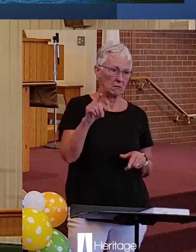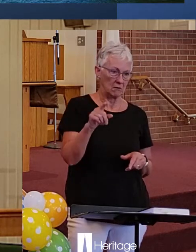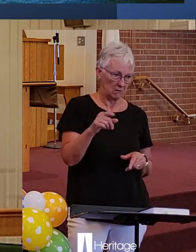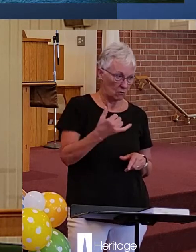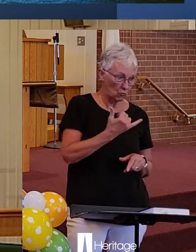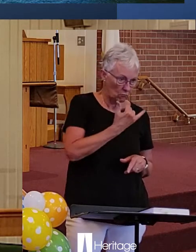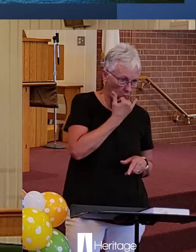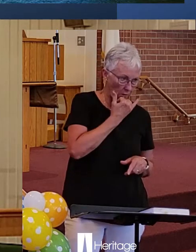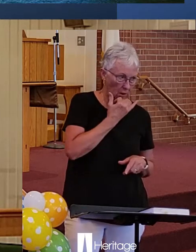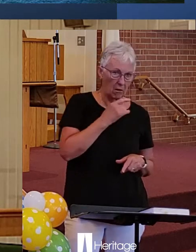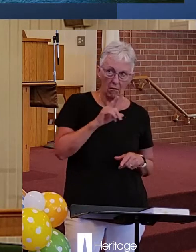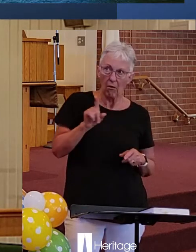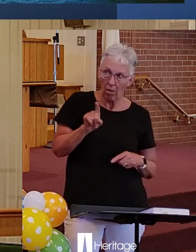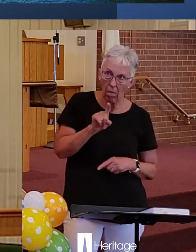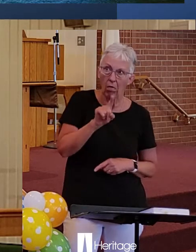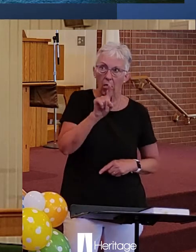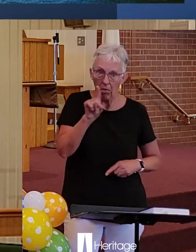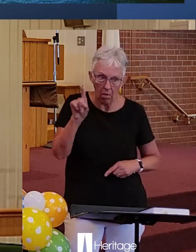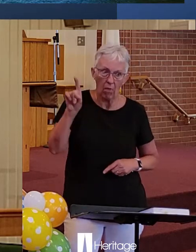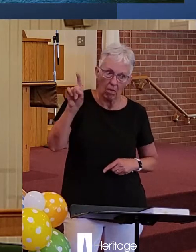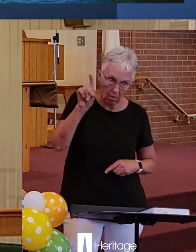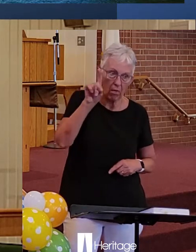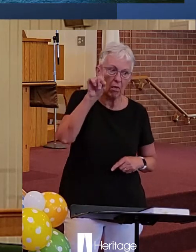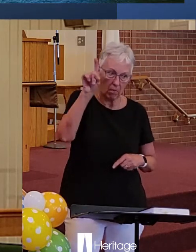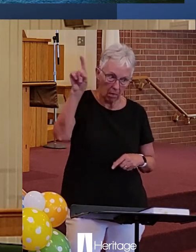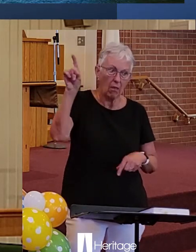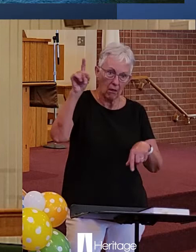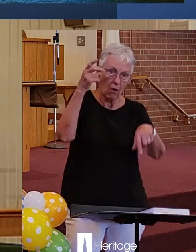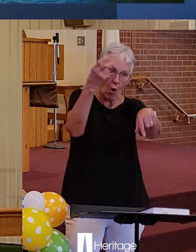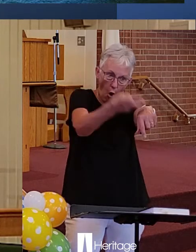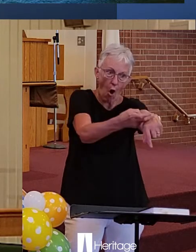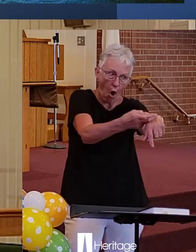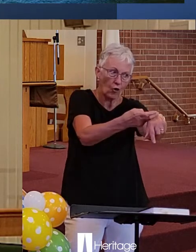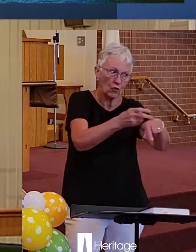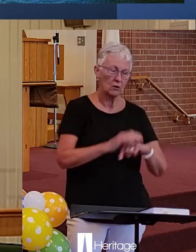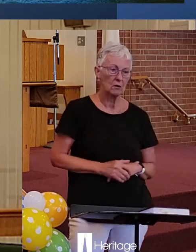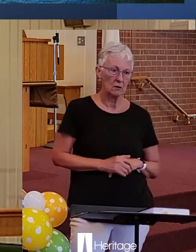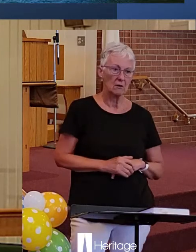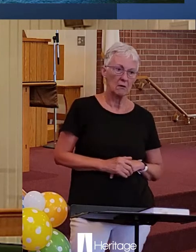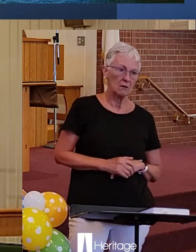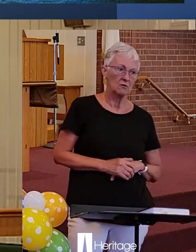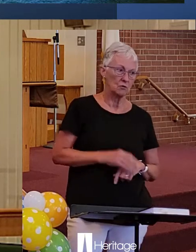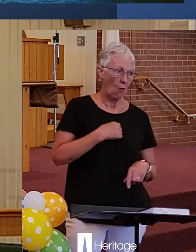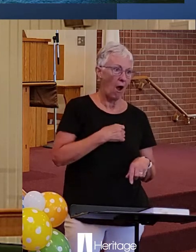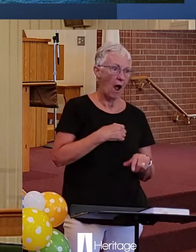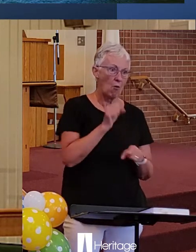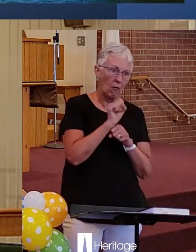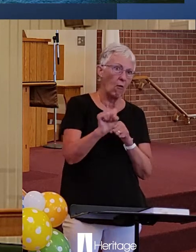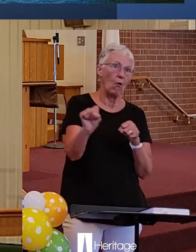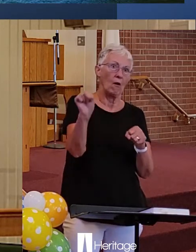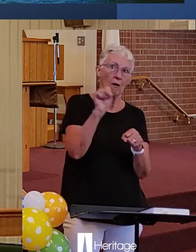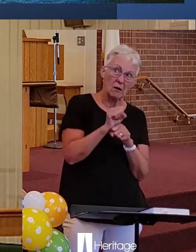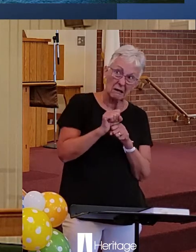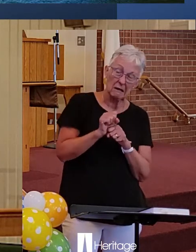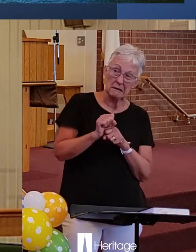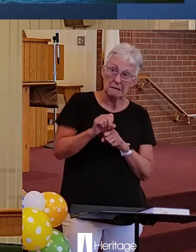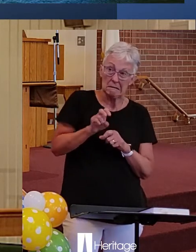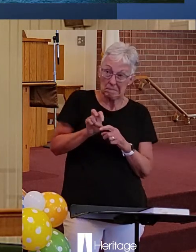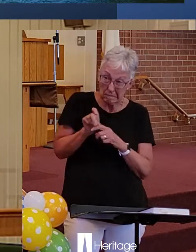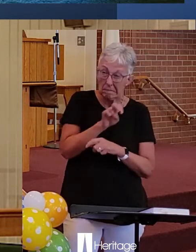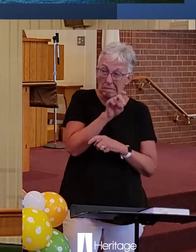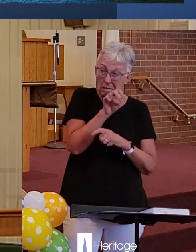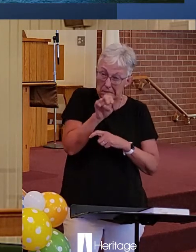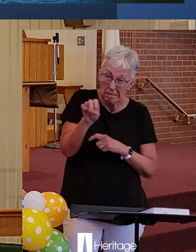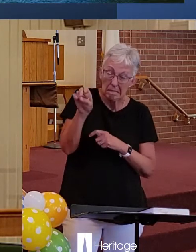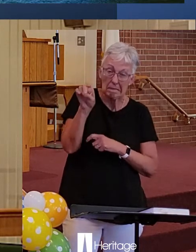head of the lake. It actually turned out to be a treacherous descent and ascent as minutes turned into